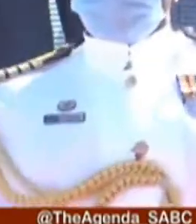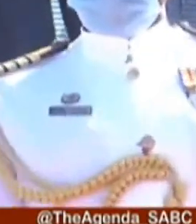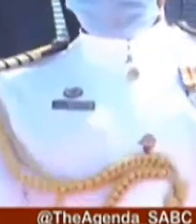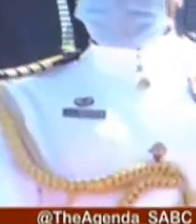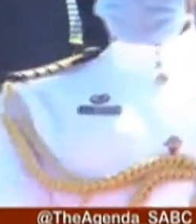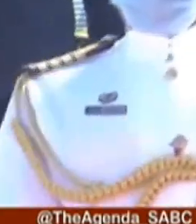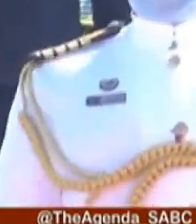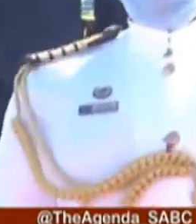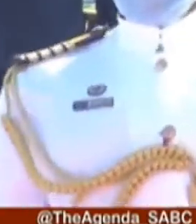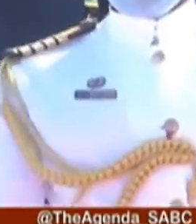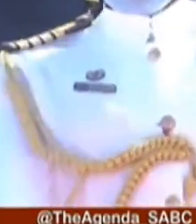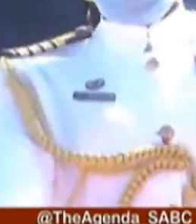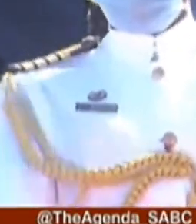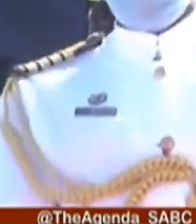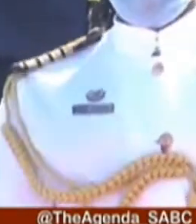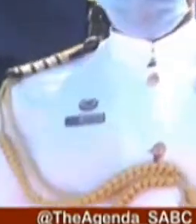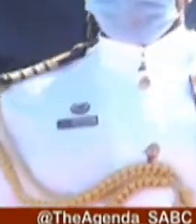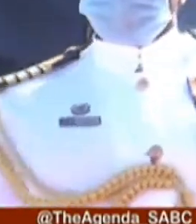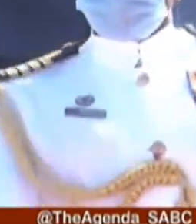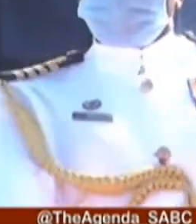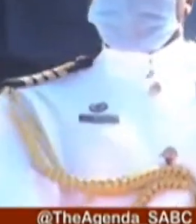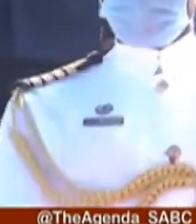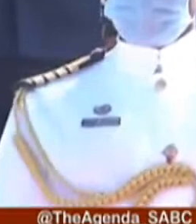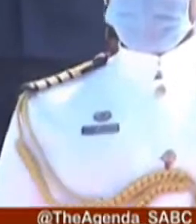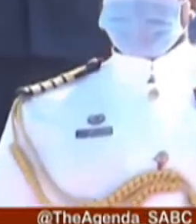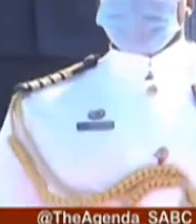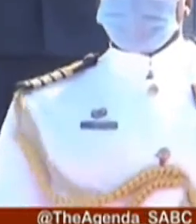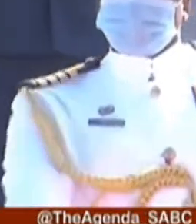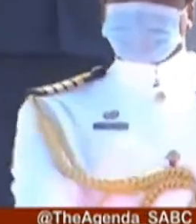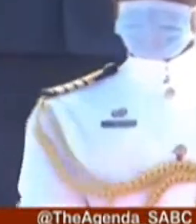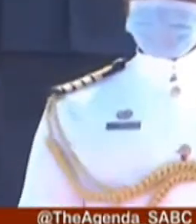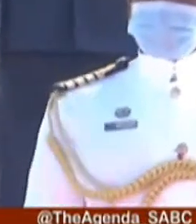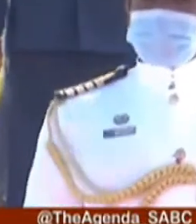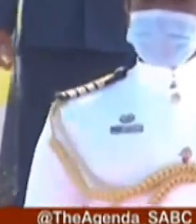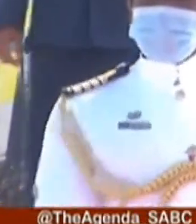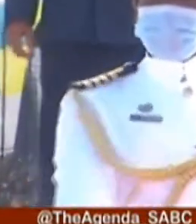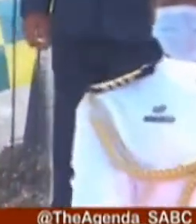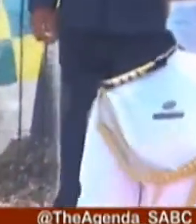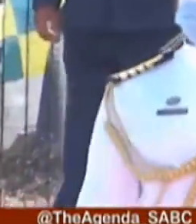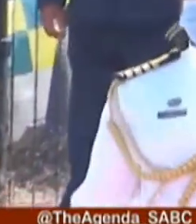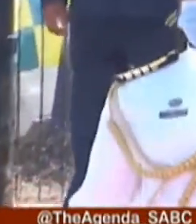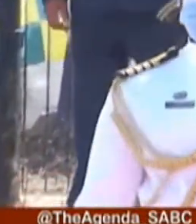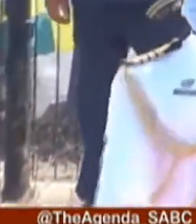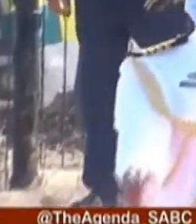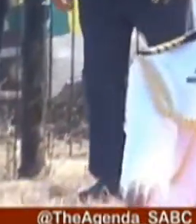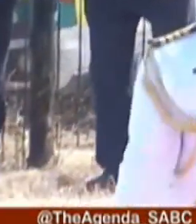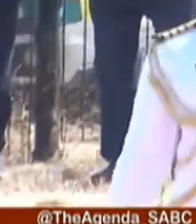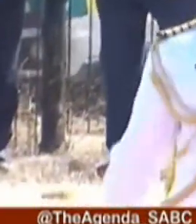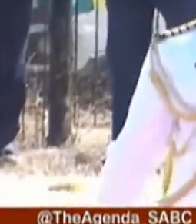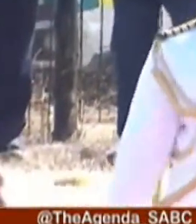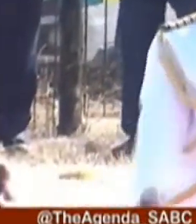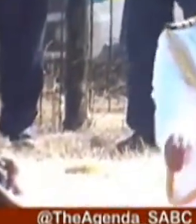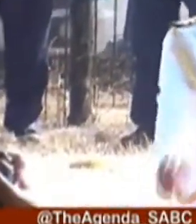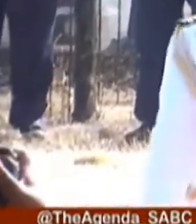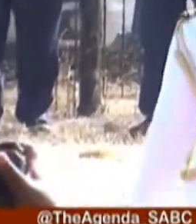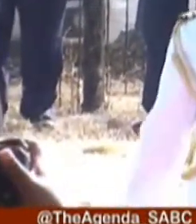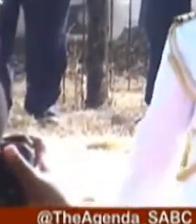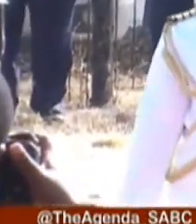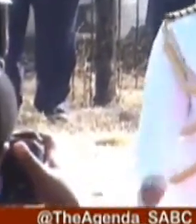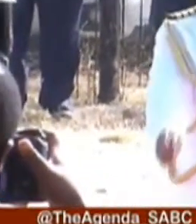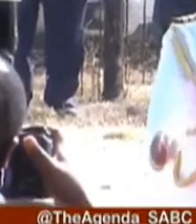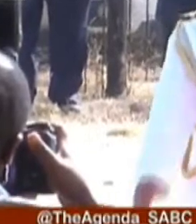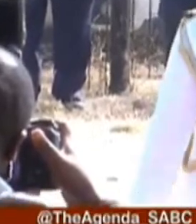commemorations. In that program, around 5:11, there will be a moment of silence for